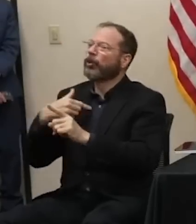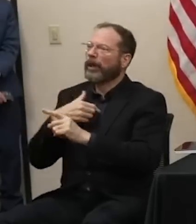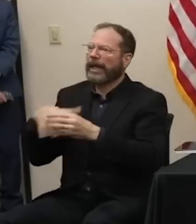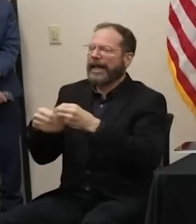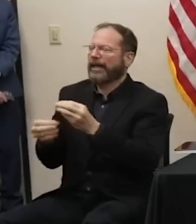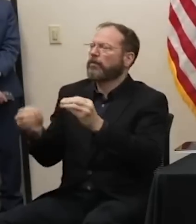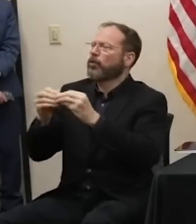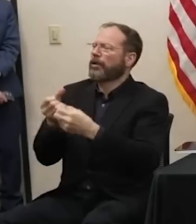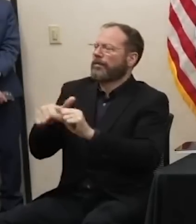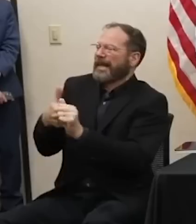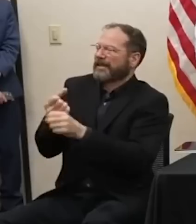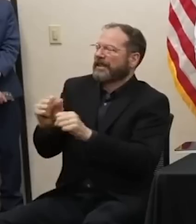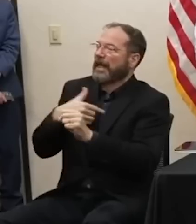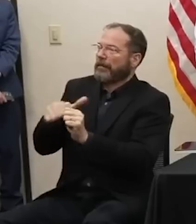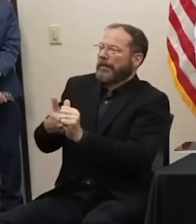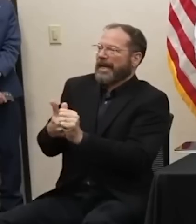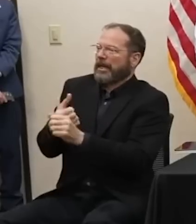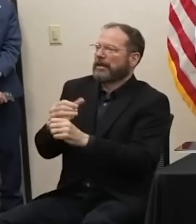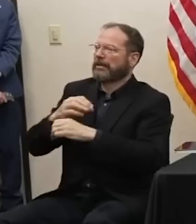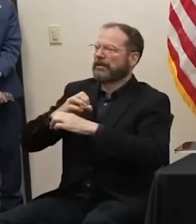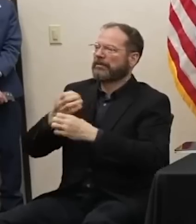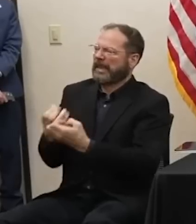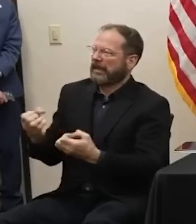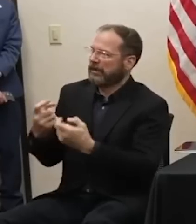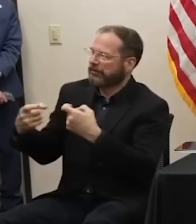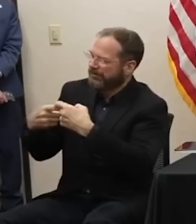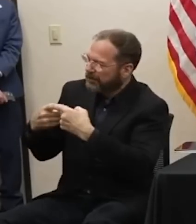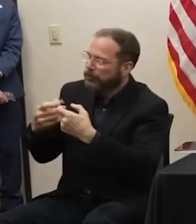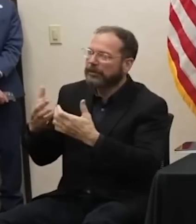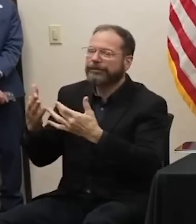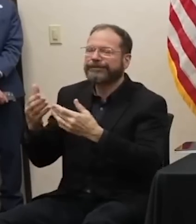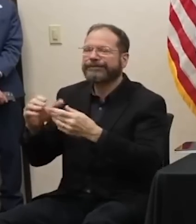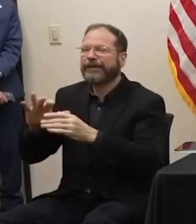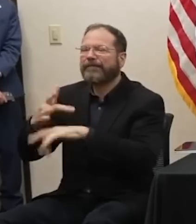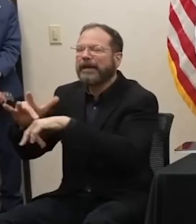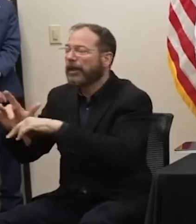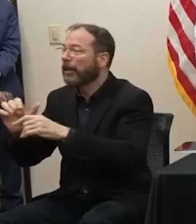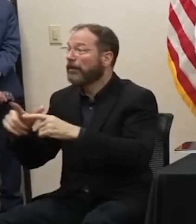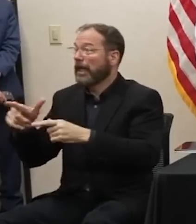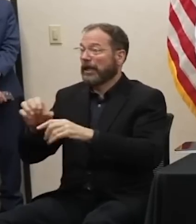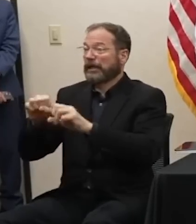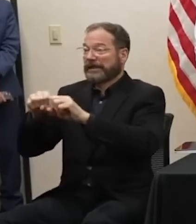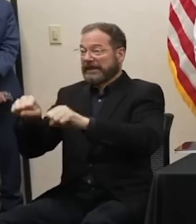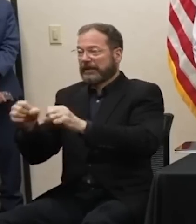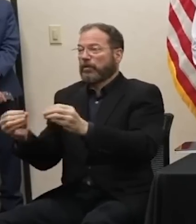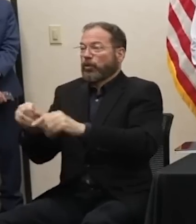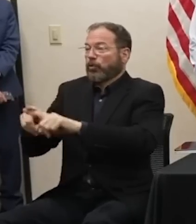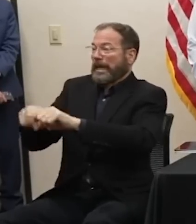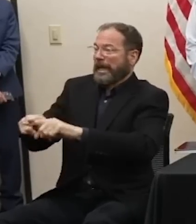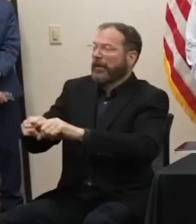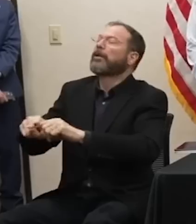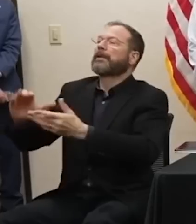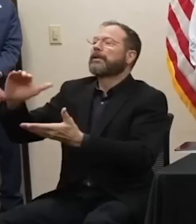that, we've built in a bigger margin of safety by having more reserves available, and by having more reserves available and